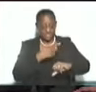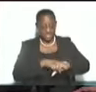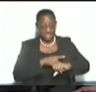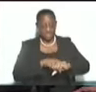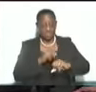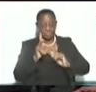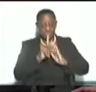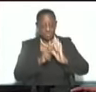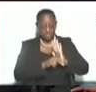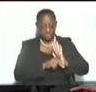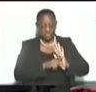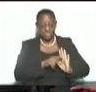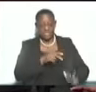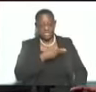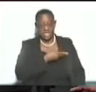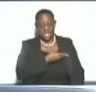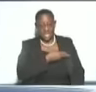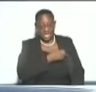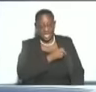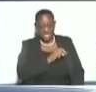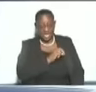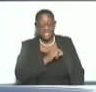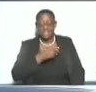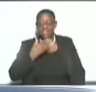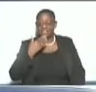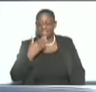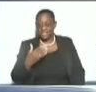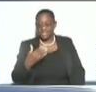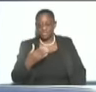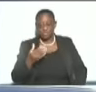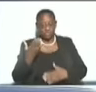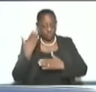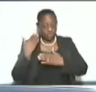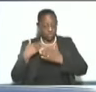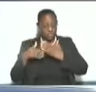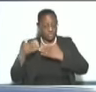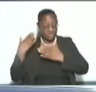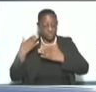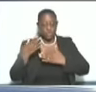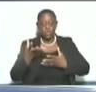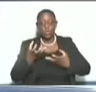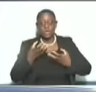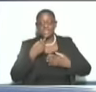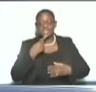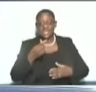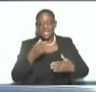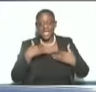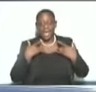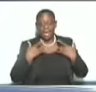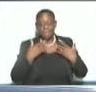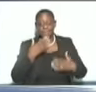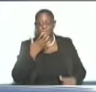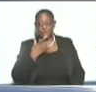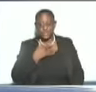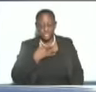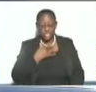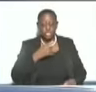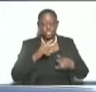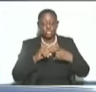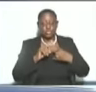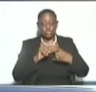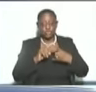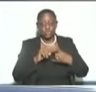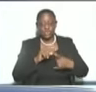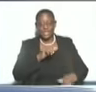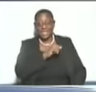Tonight, I'm Devonte Anno. Thanks, Devonte. And just before we go, we'd like to send out a very special happy belated birthday to our very